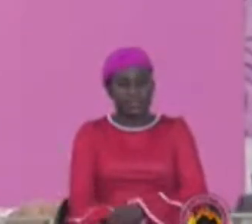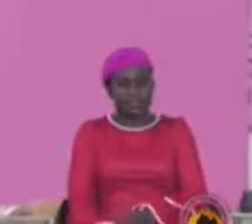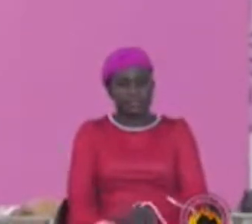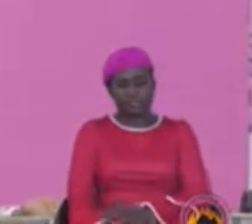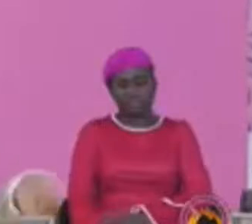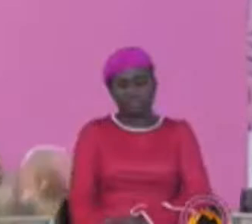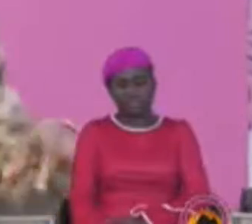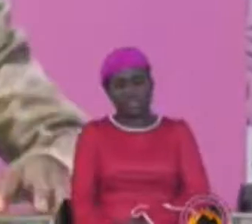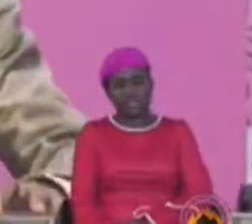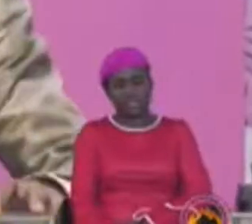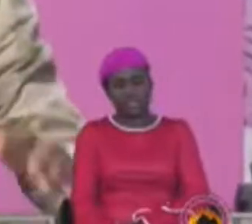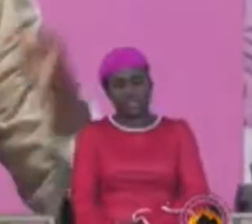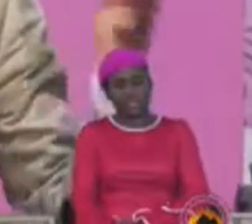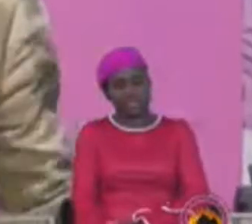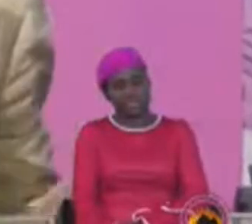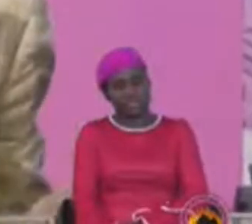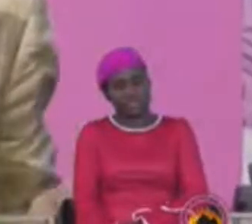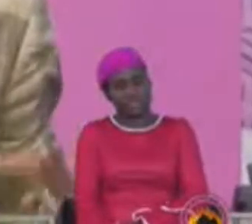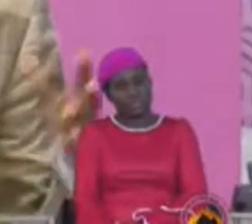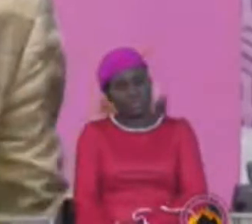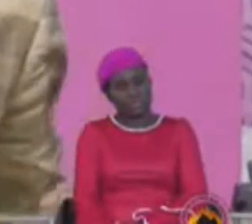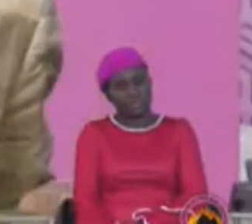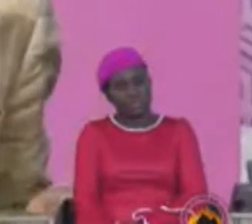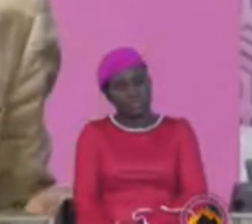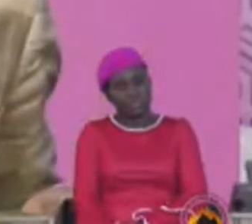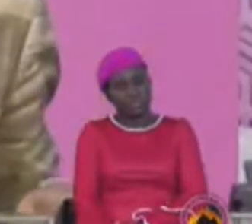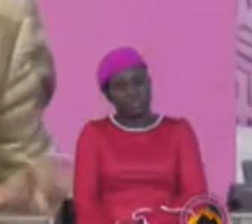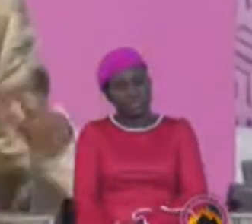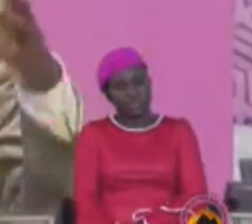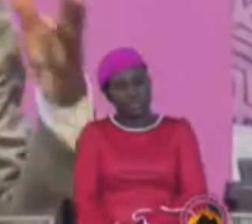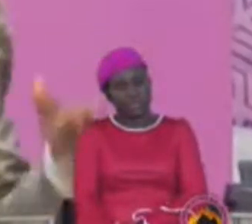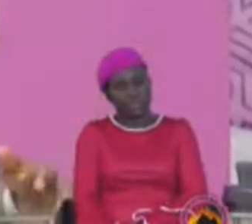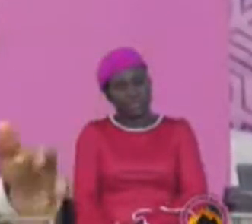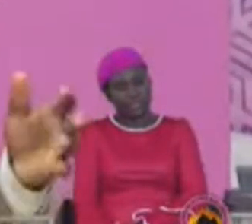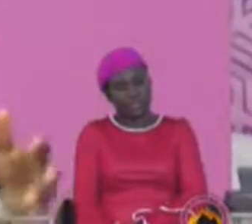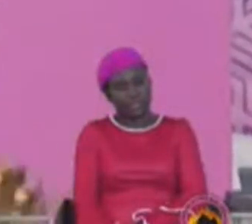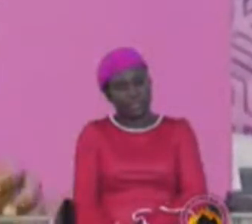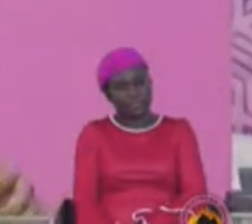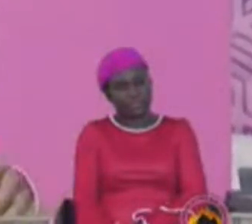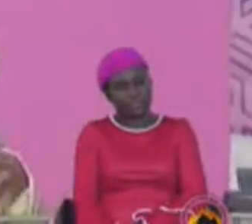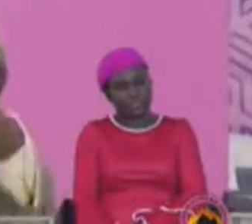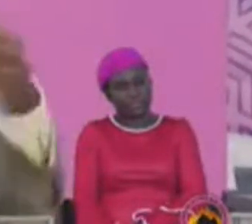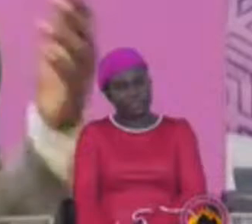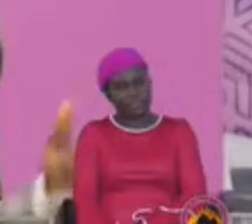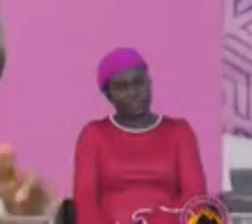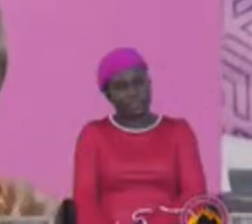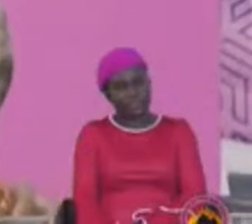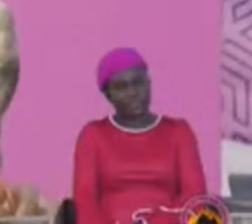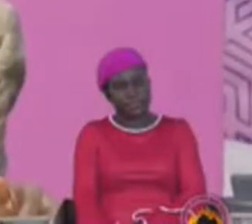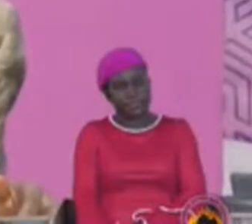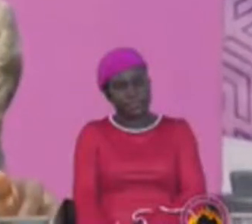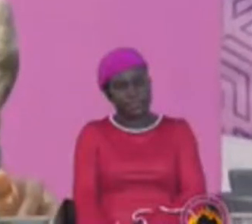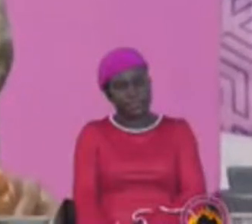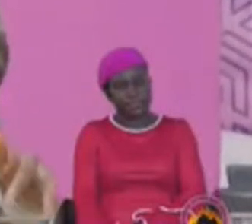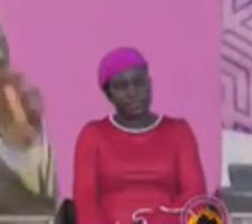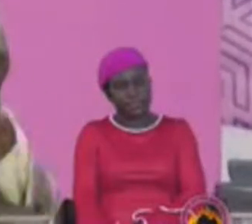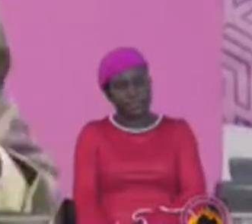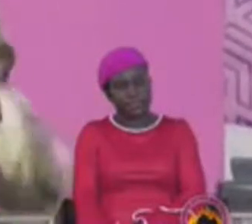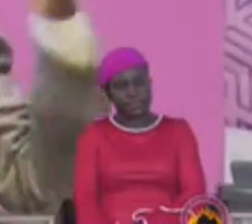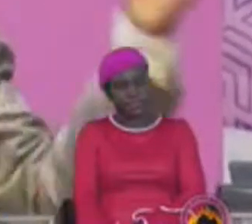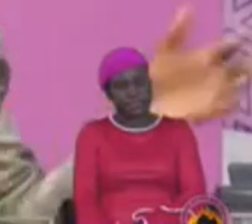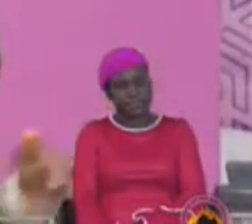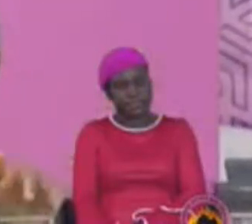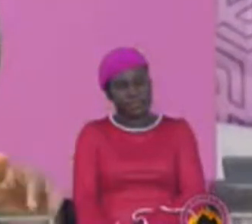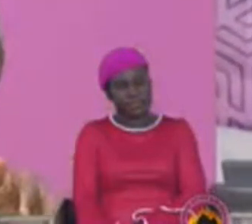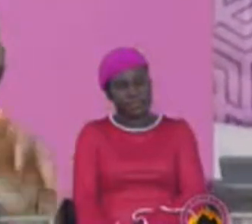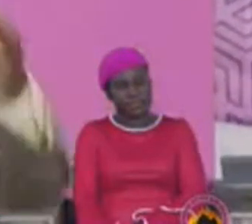troublesome, and some evangelists from this church, they came to the area and they were ministering to his brother. While his brother was being ministered to, the